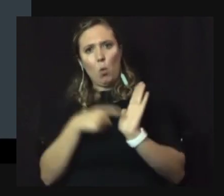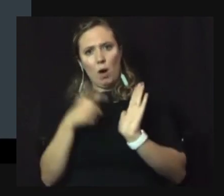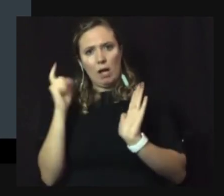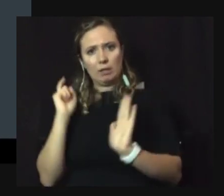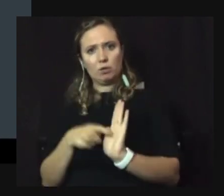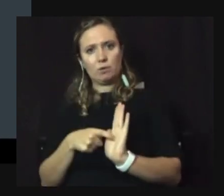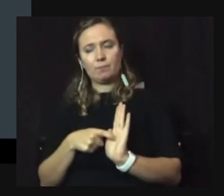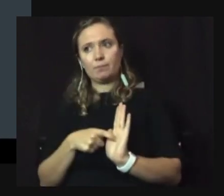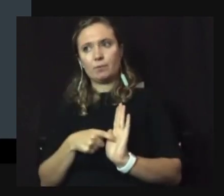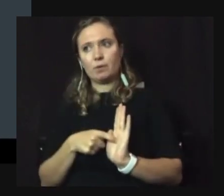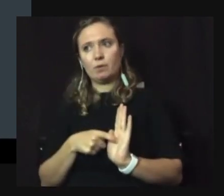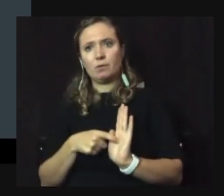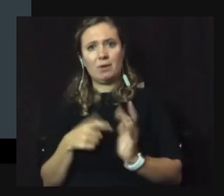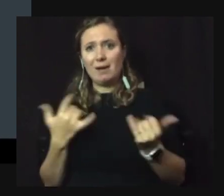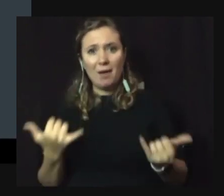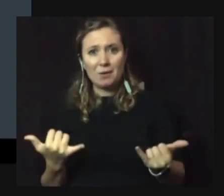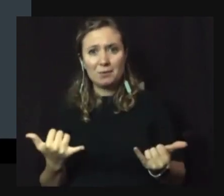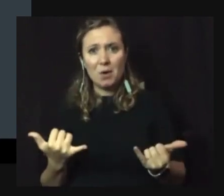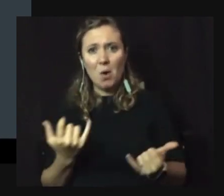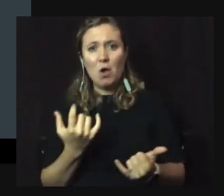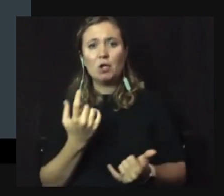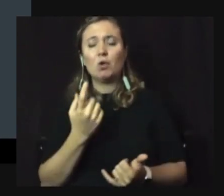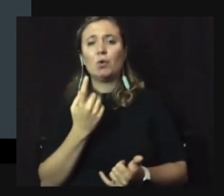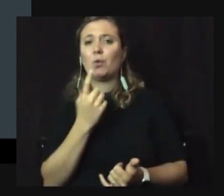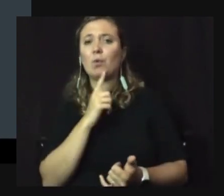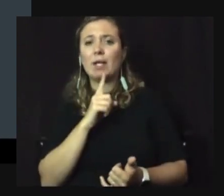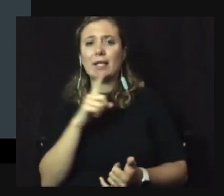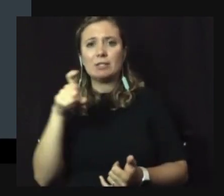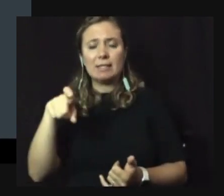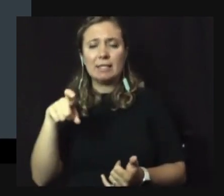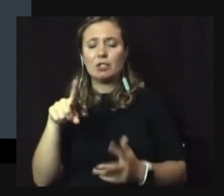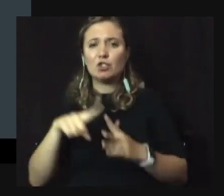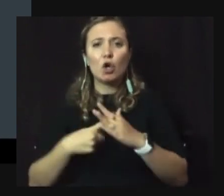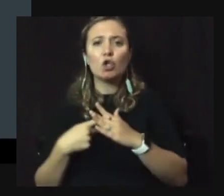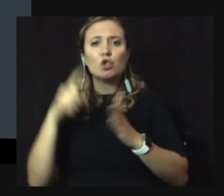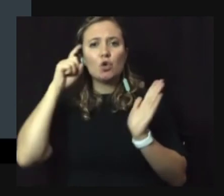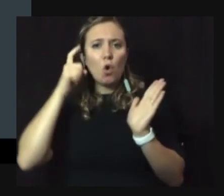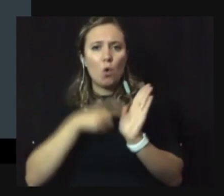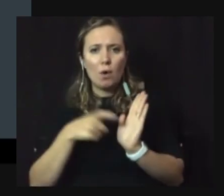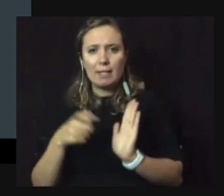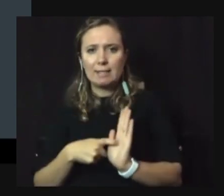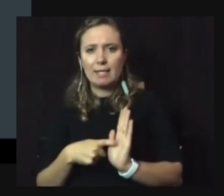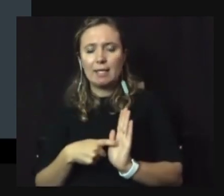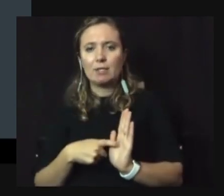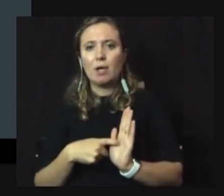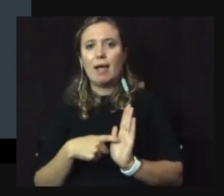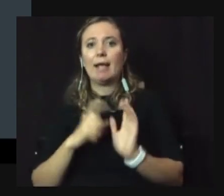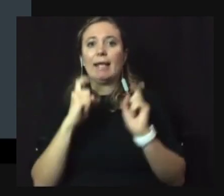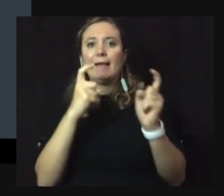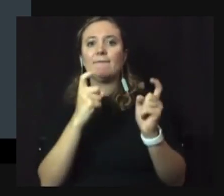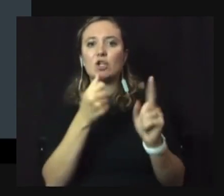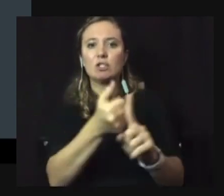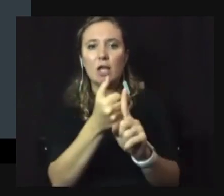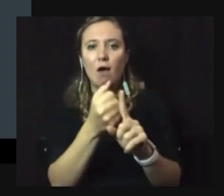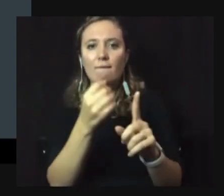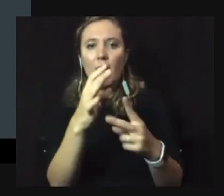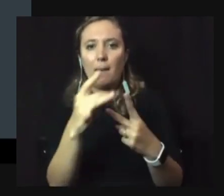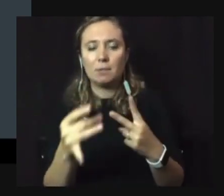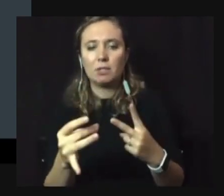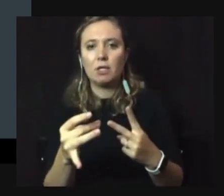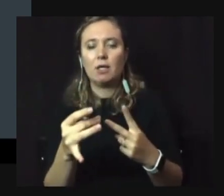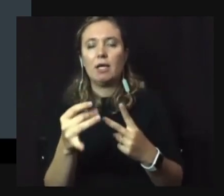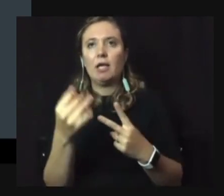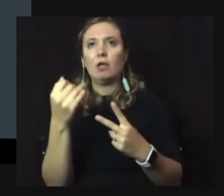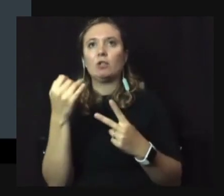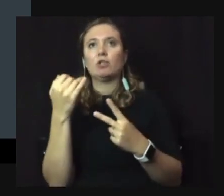just notice. The next way to resource yourself is to give yourself options. So as you are going through and you're noticing